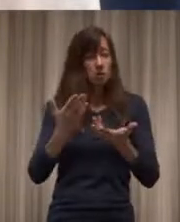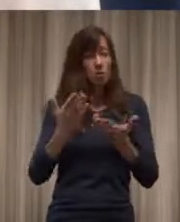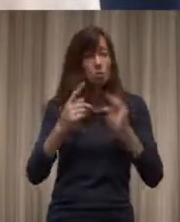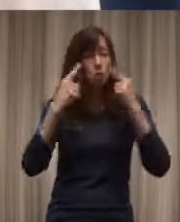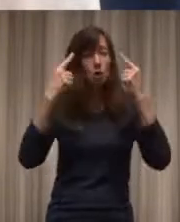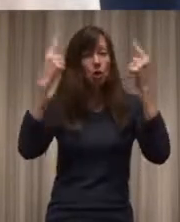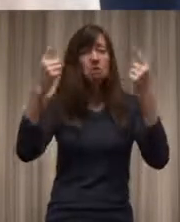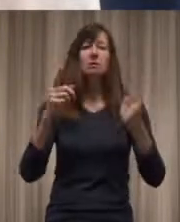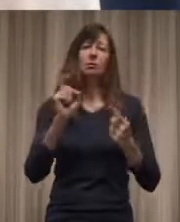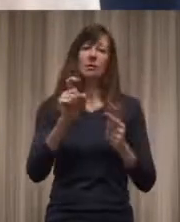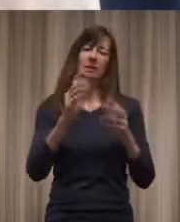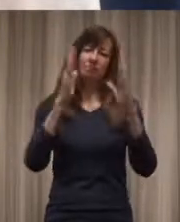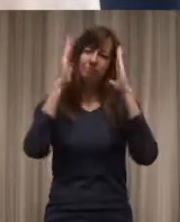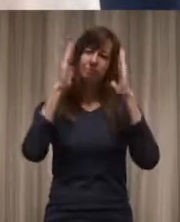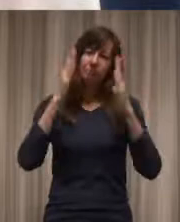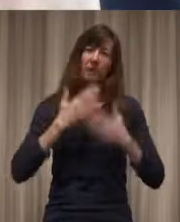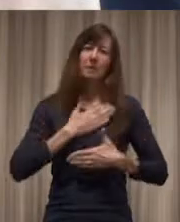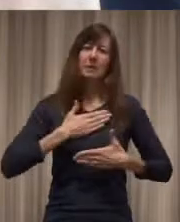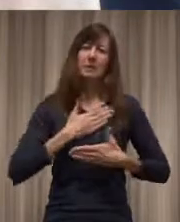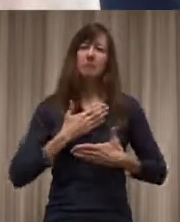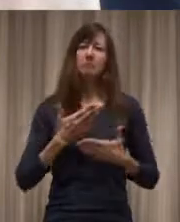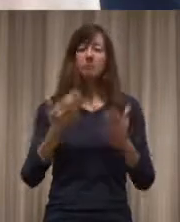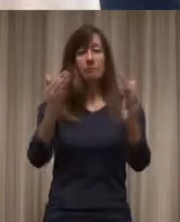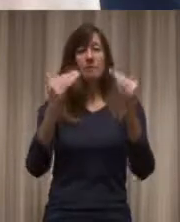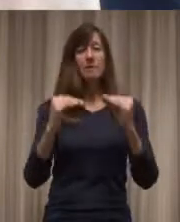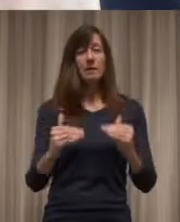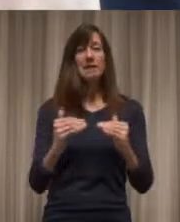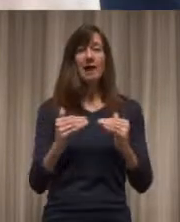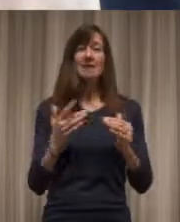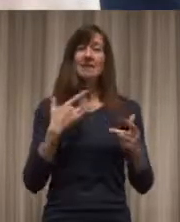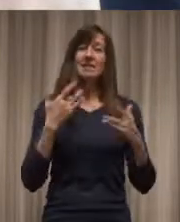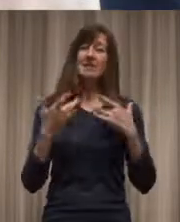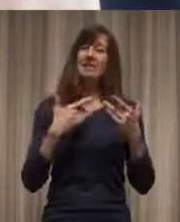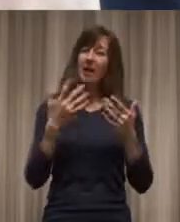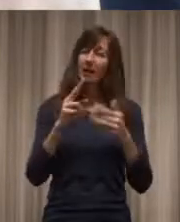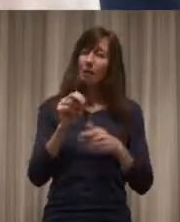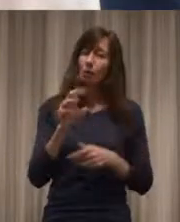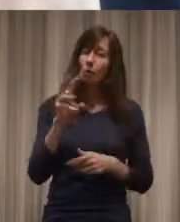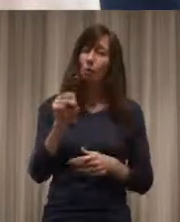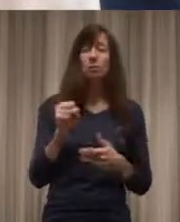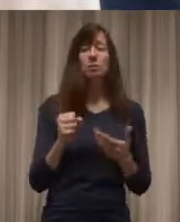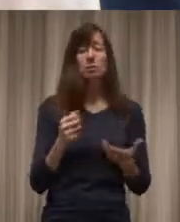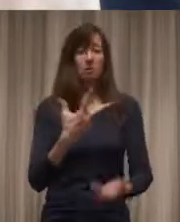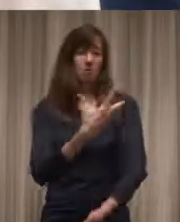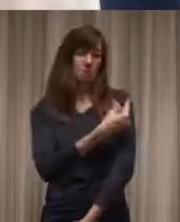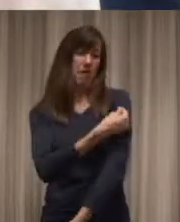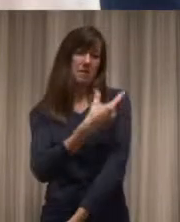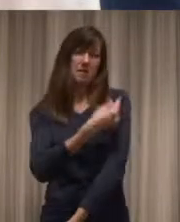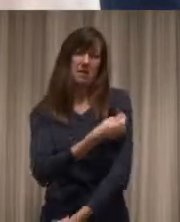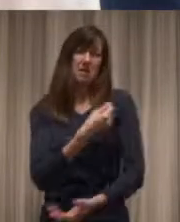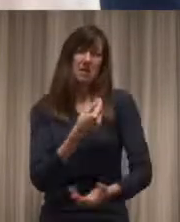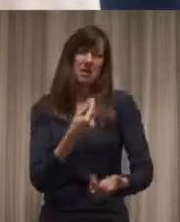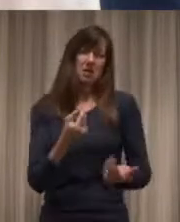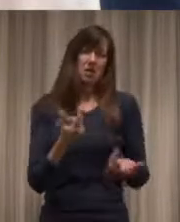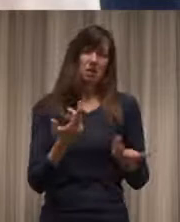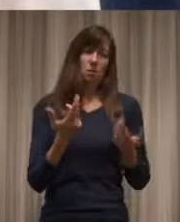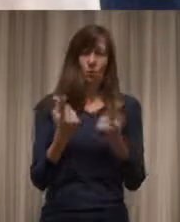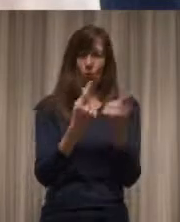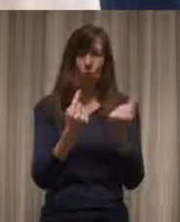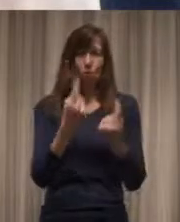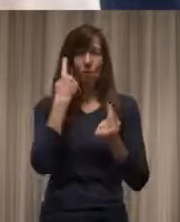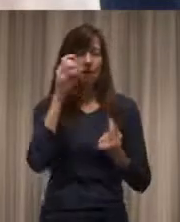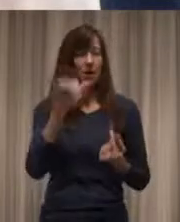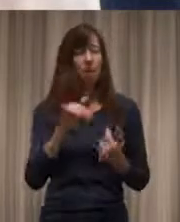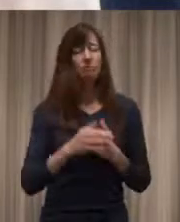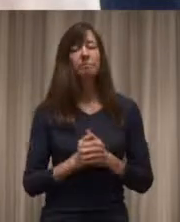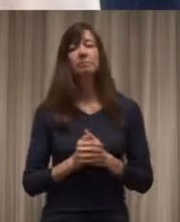is our vaccine distribution efforts. This is what gives me great optimism and hope for